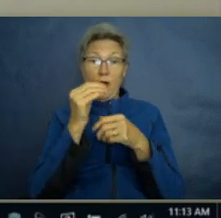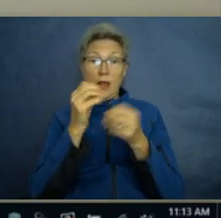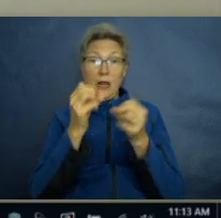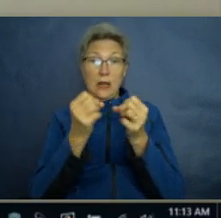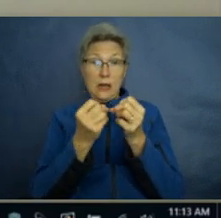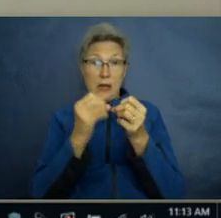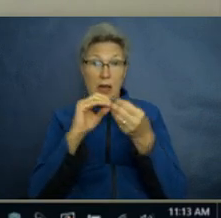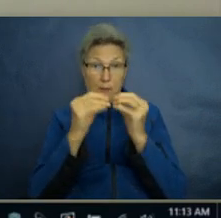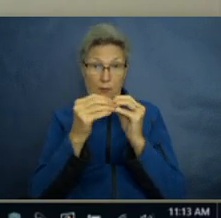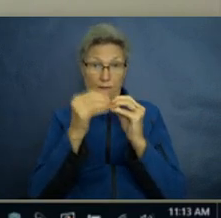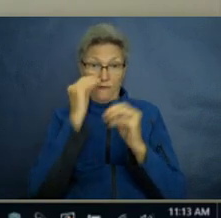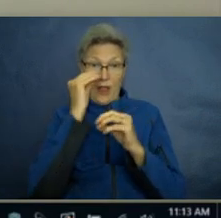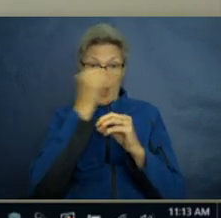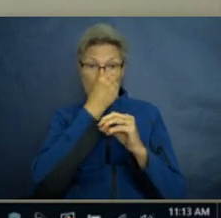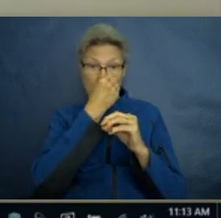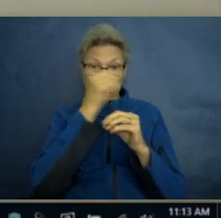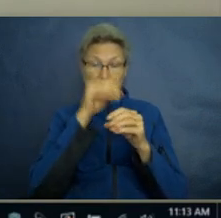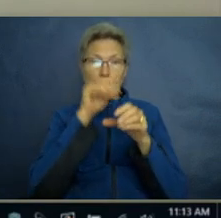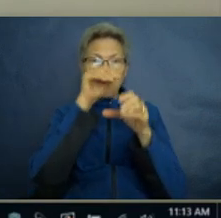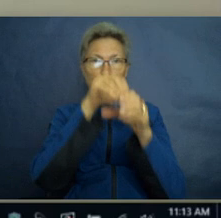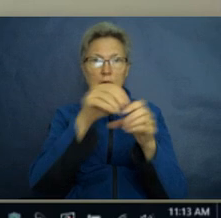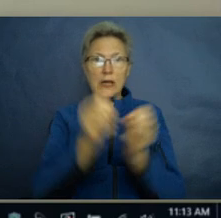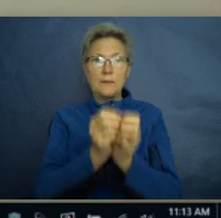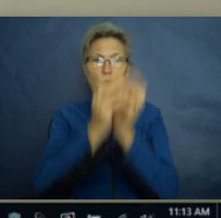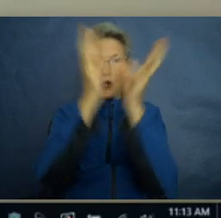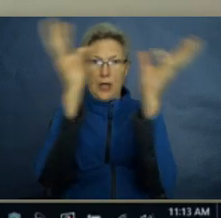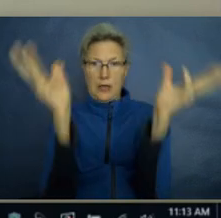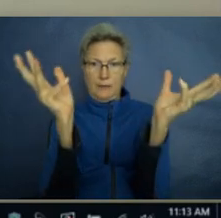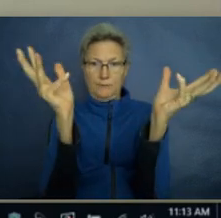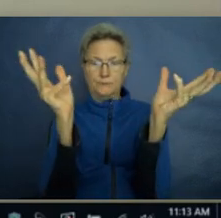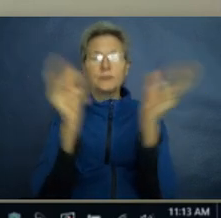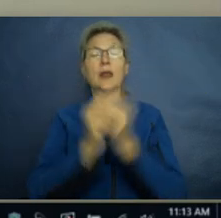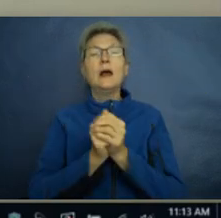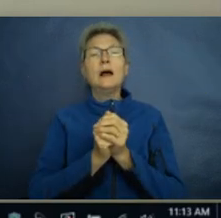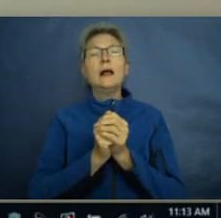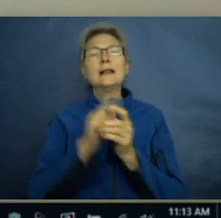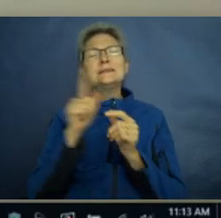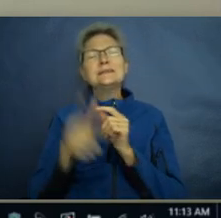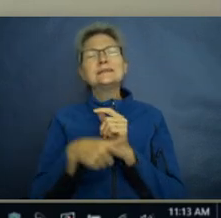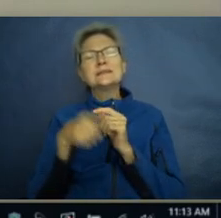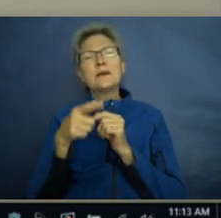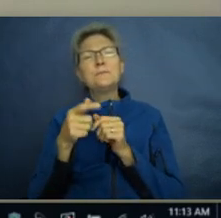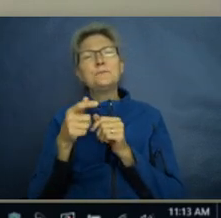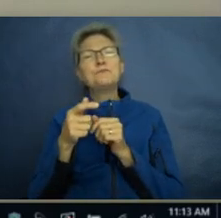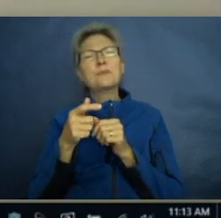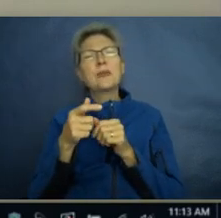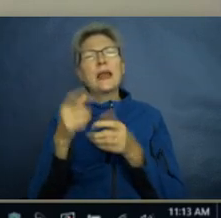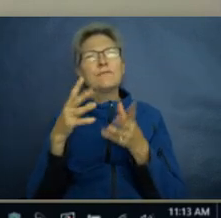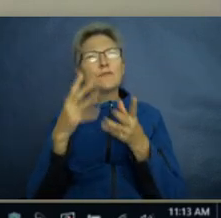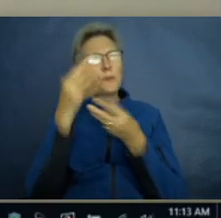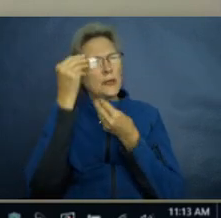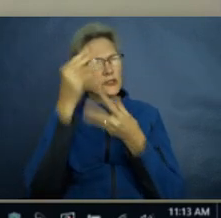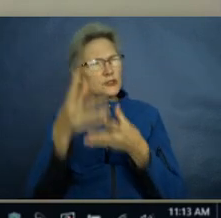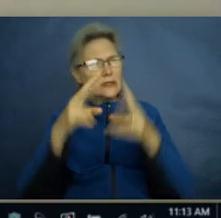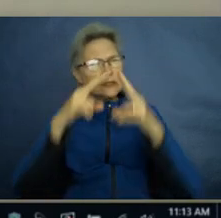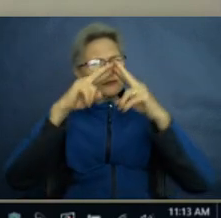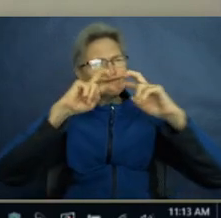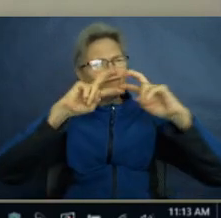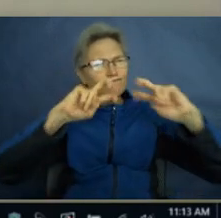bit overwhelmed. Let's start by simply taking some information out of our problem that we need in order to solve